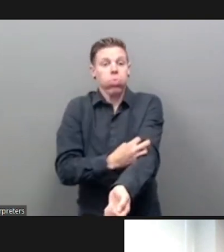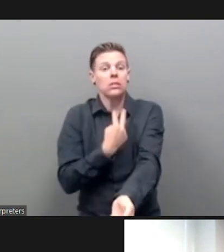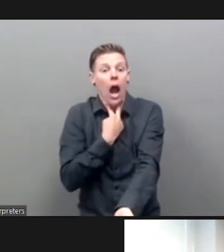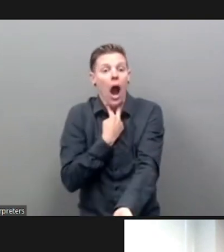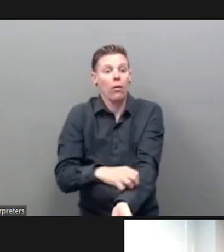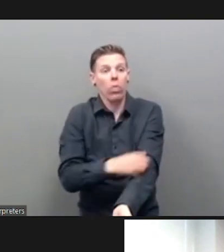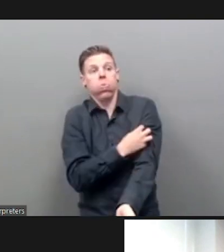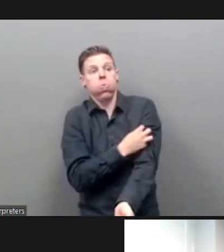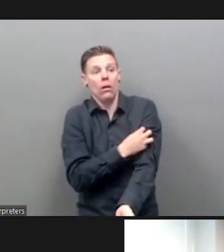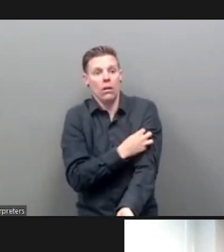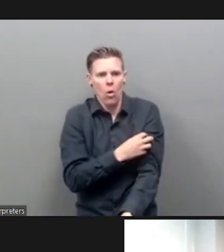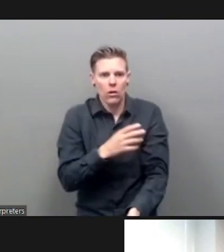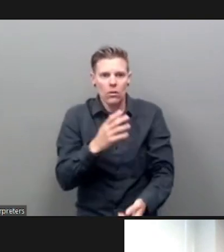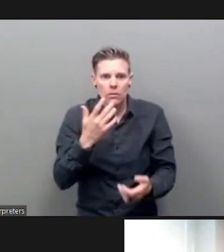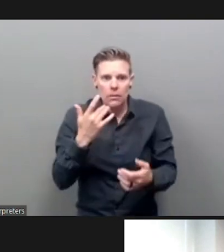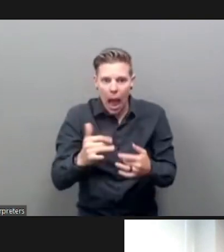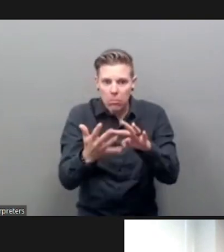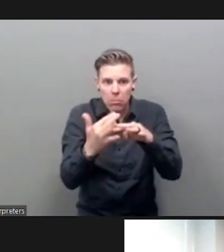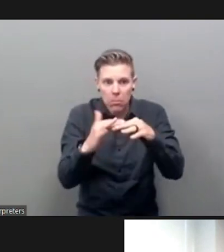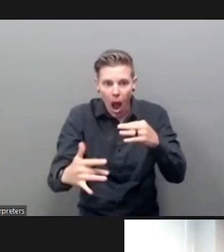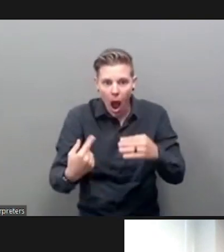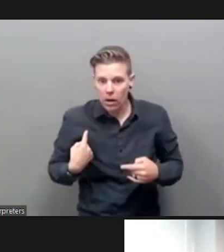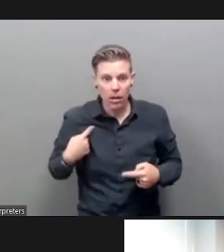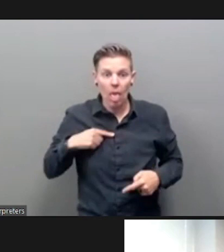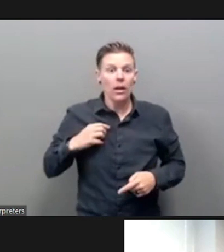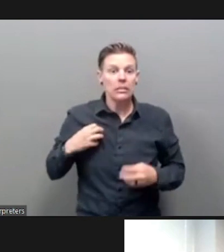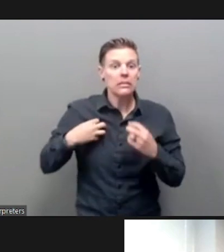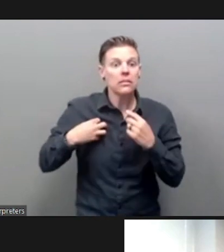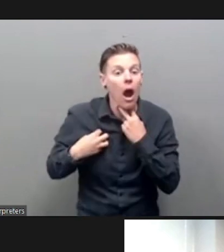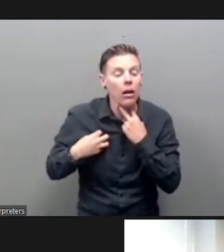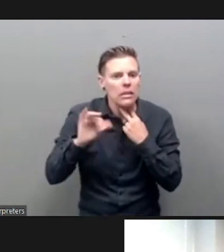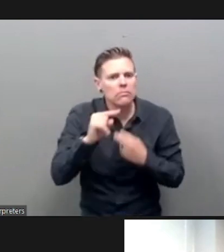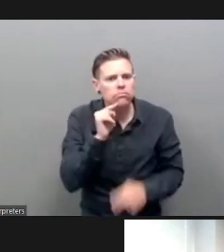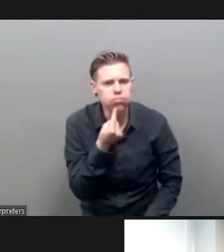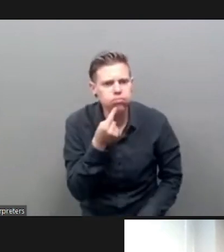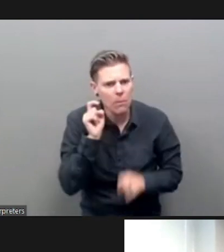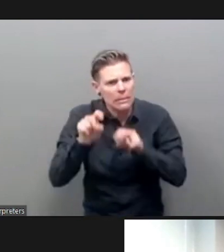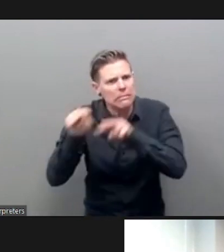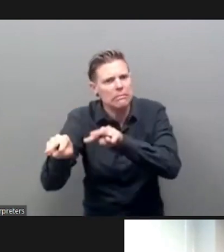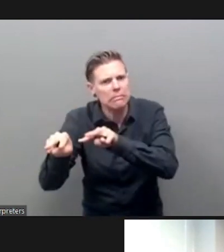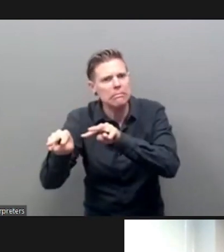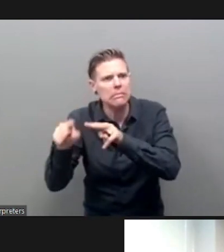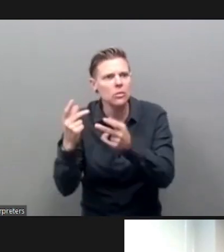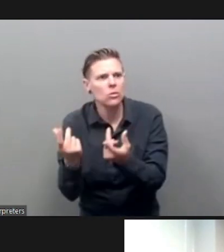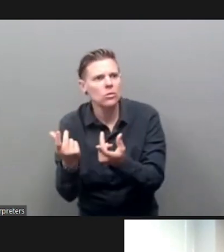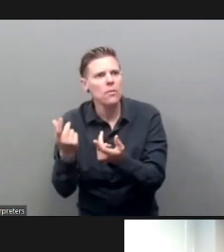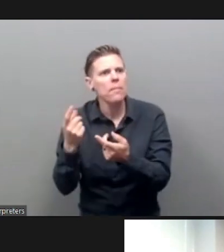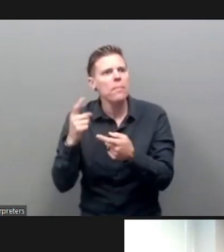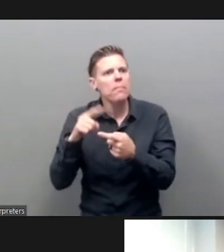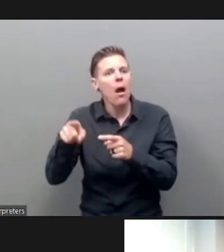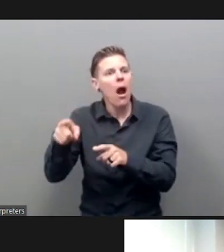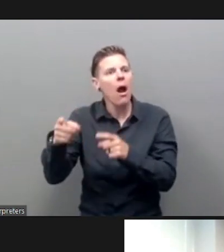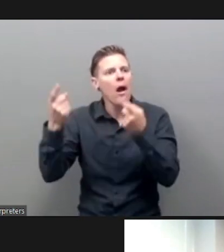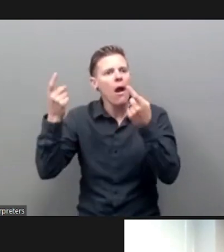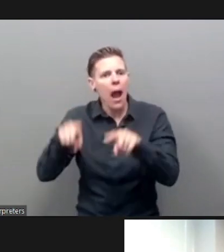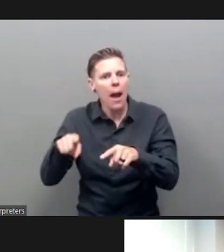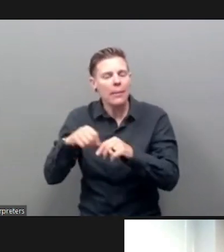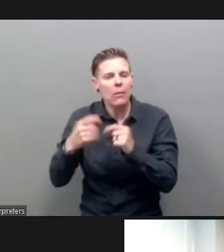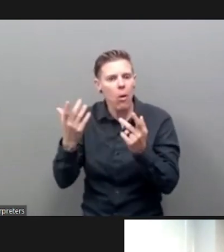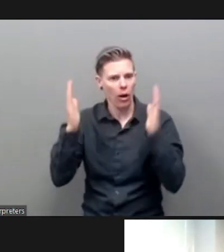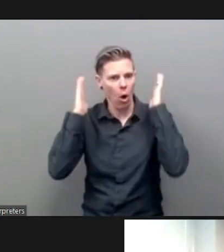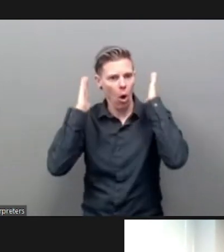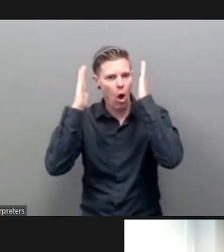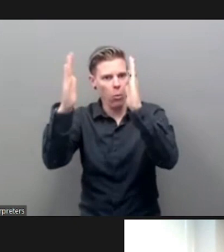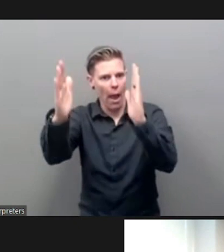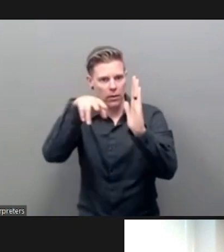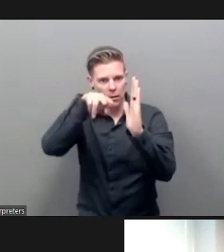is about the most serious device one can have in their body. It's for bad heart failure and very